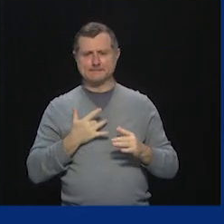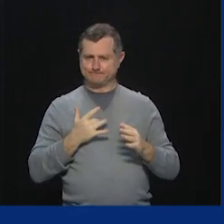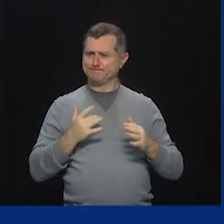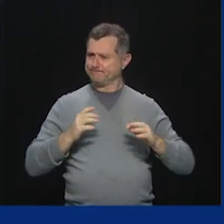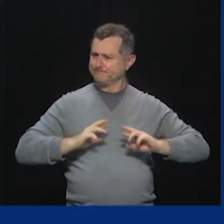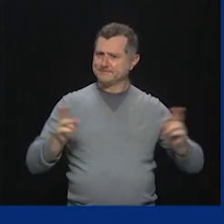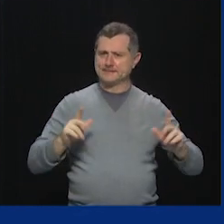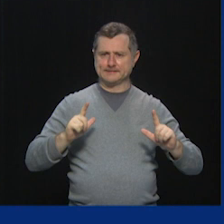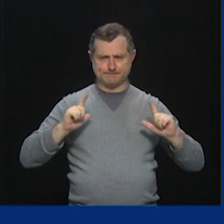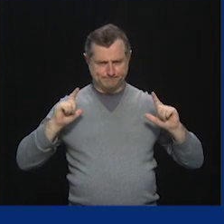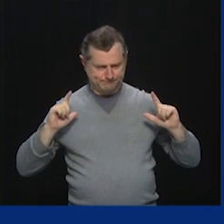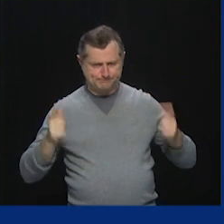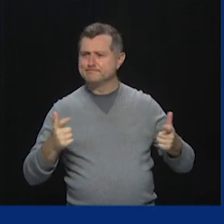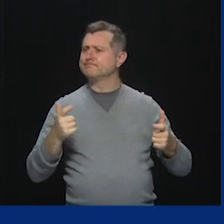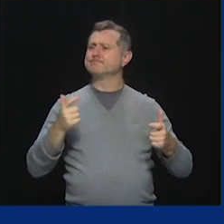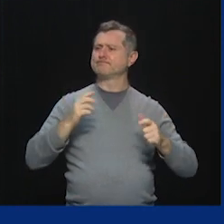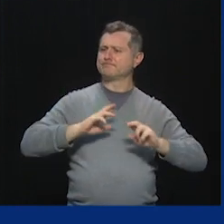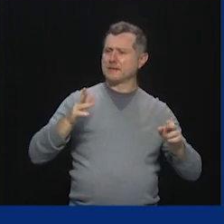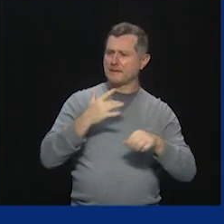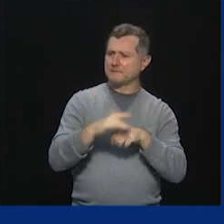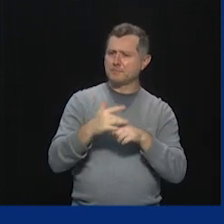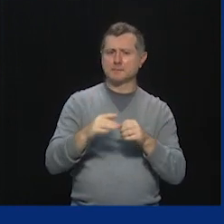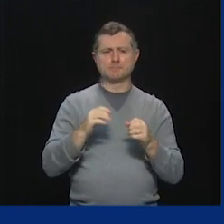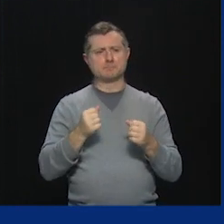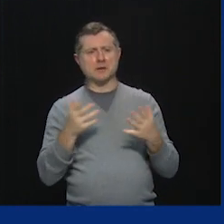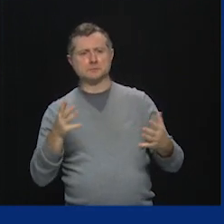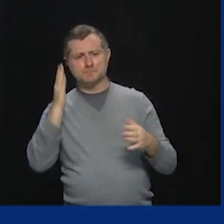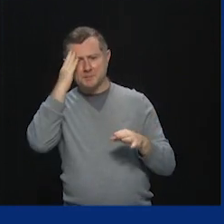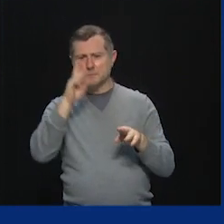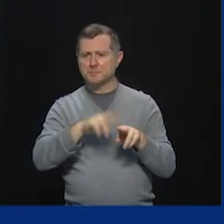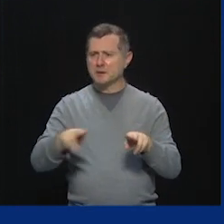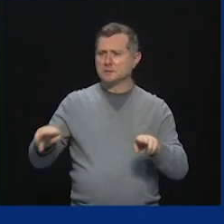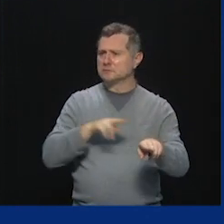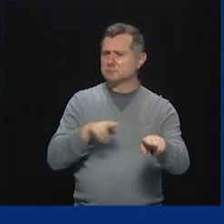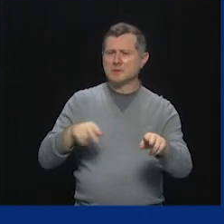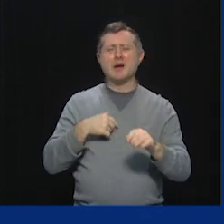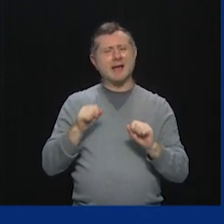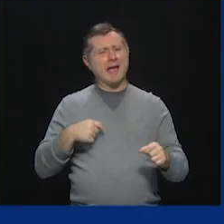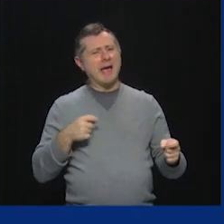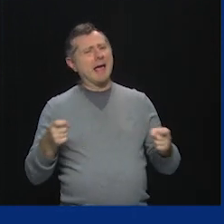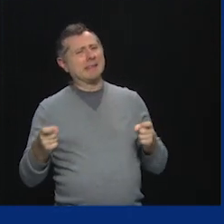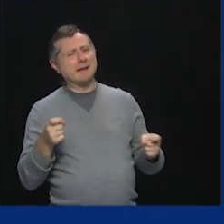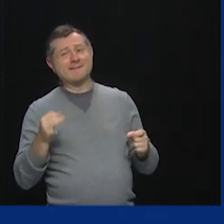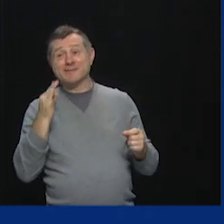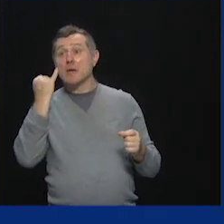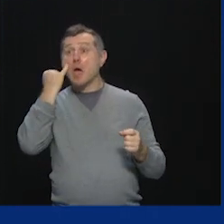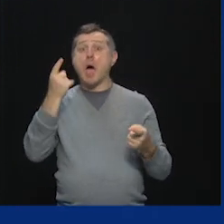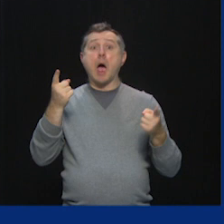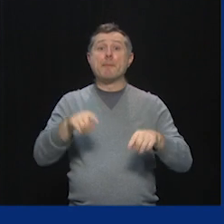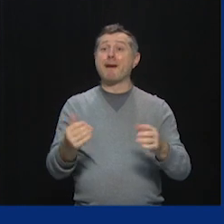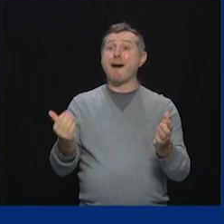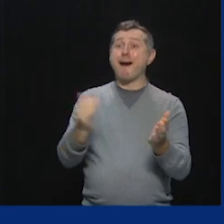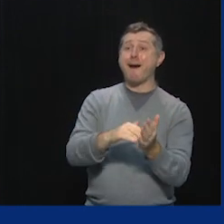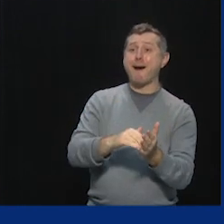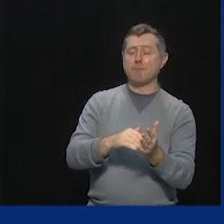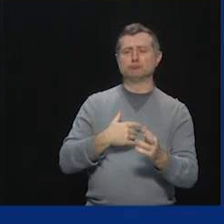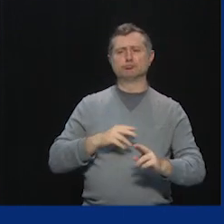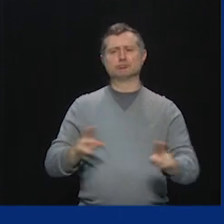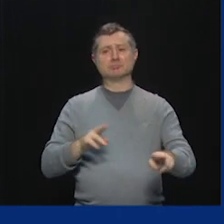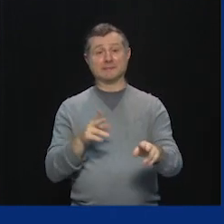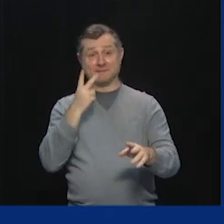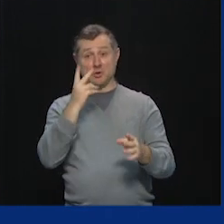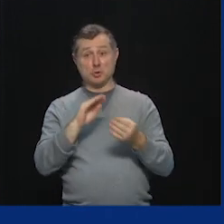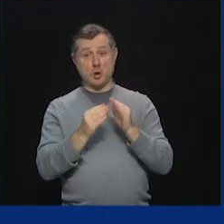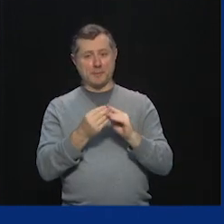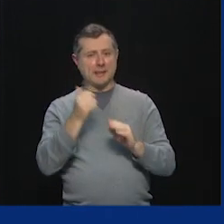undertaken under the emergency order last year, we know how to handle this if it happens again. So you'll watch the numbers here. Our daily